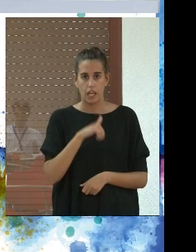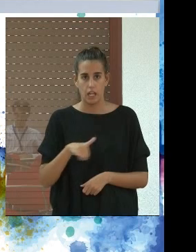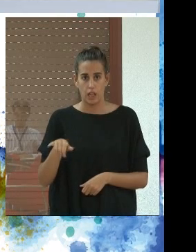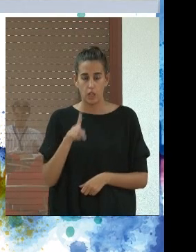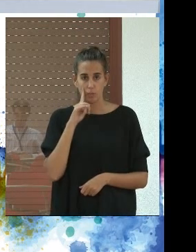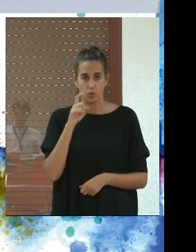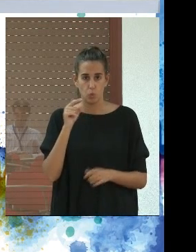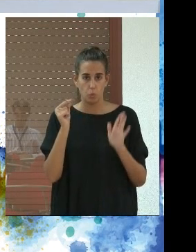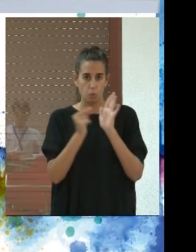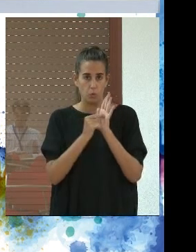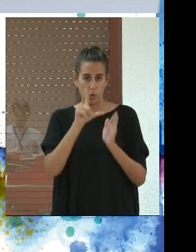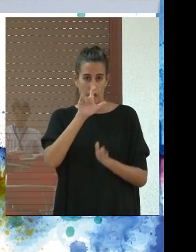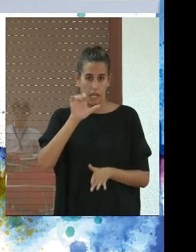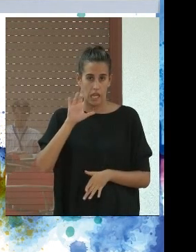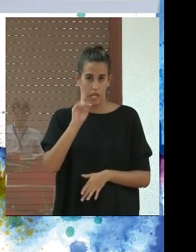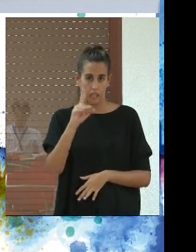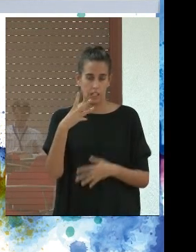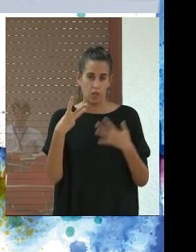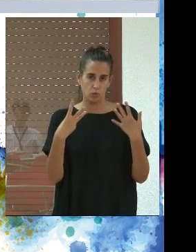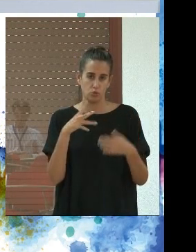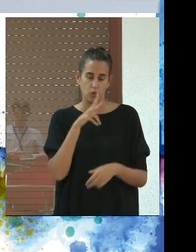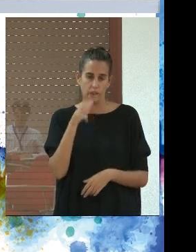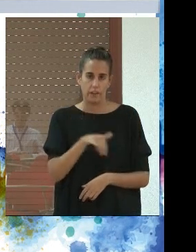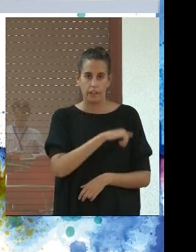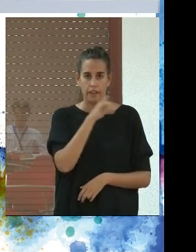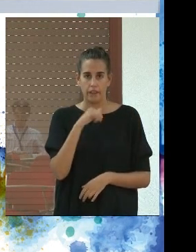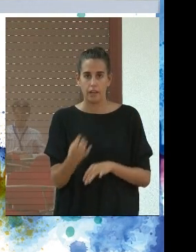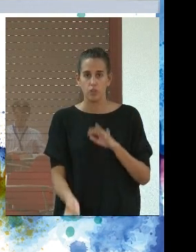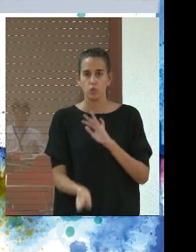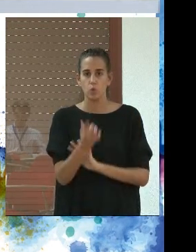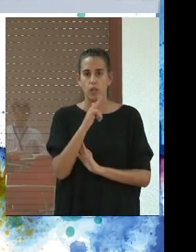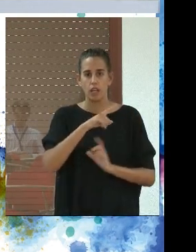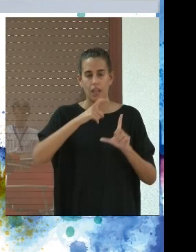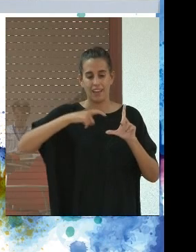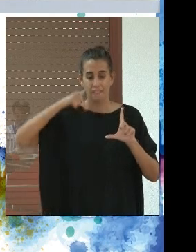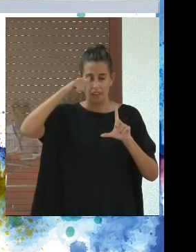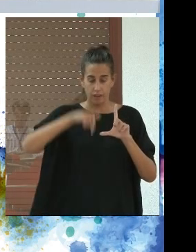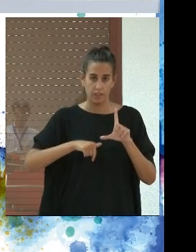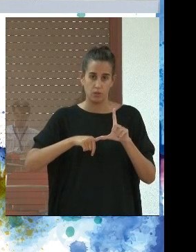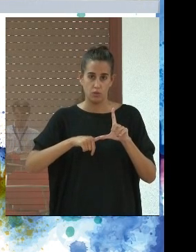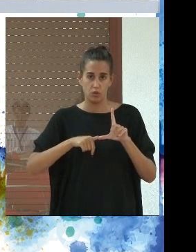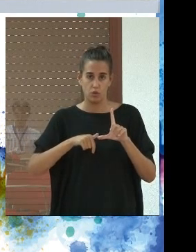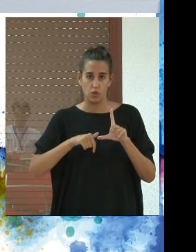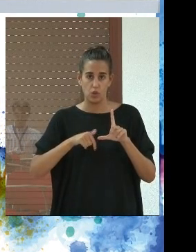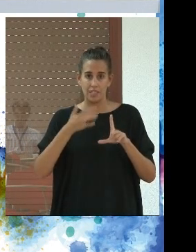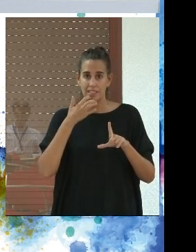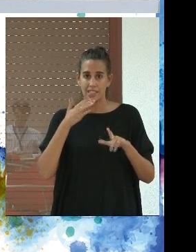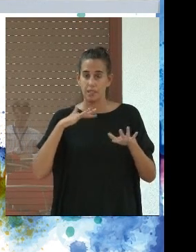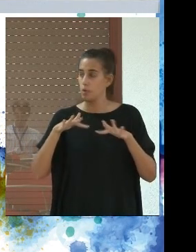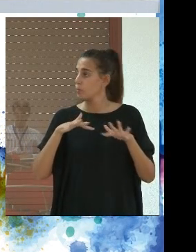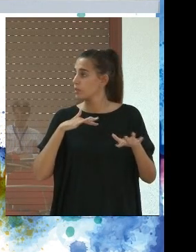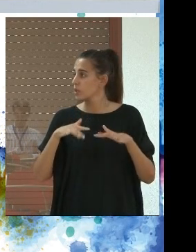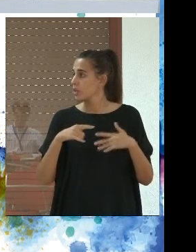If they move up a signal of 8 hertz, it